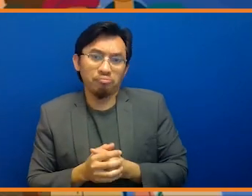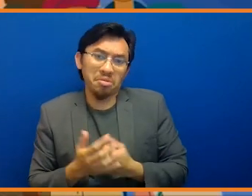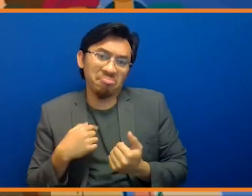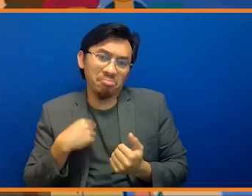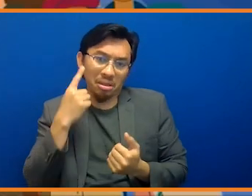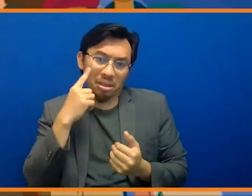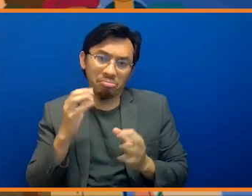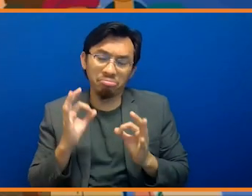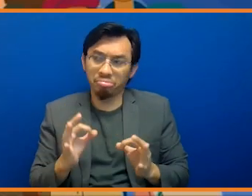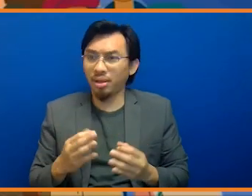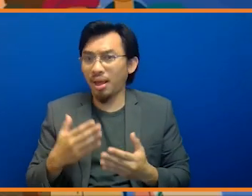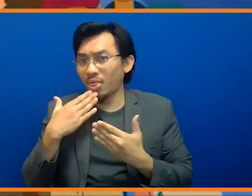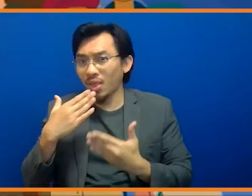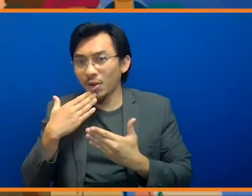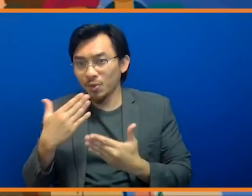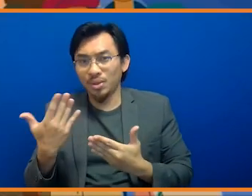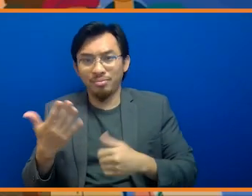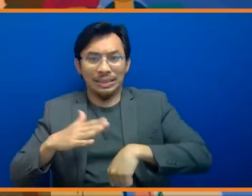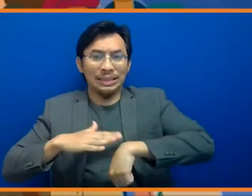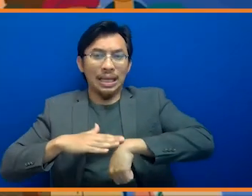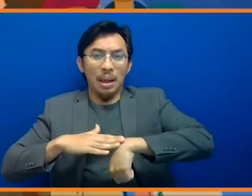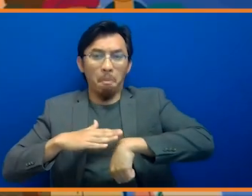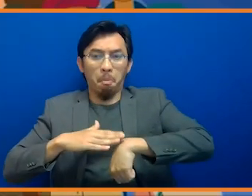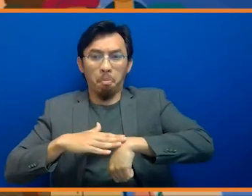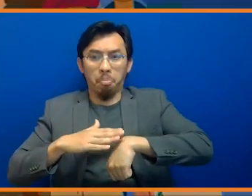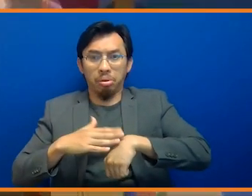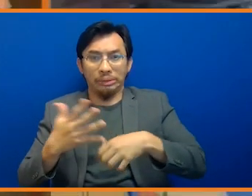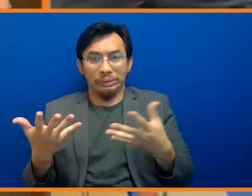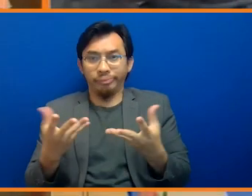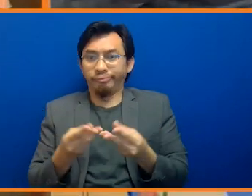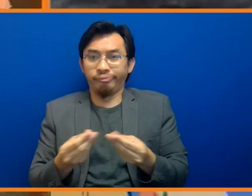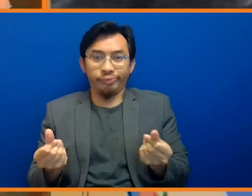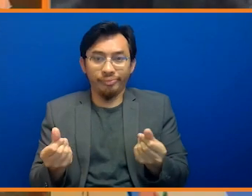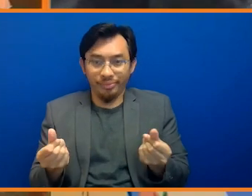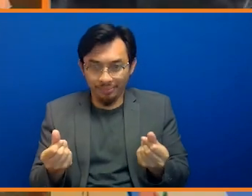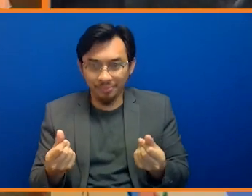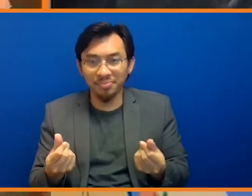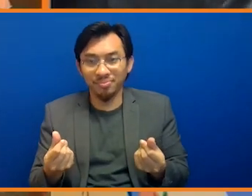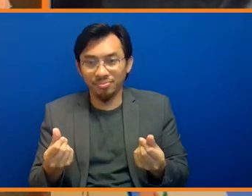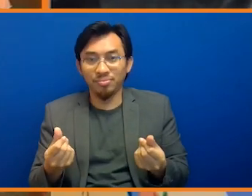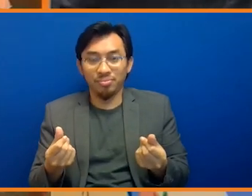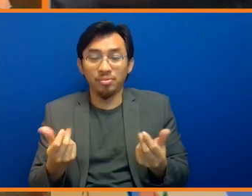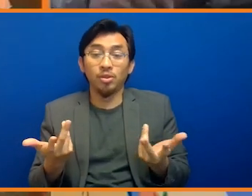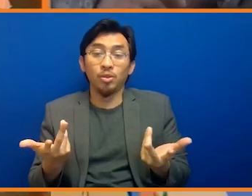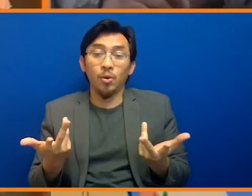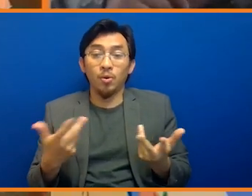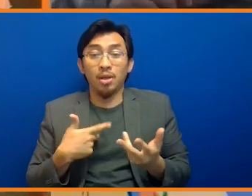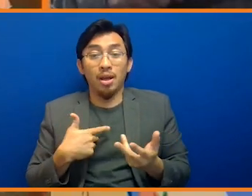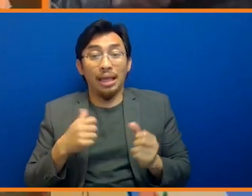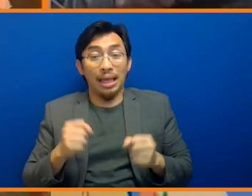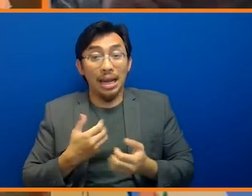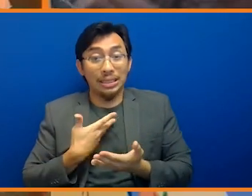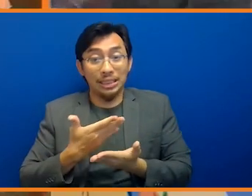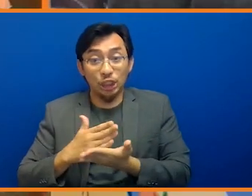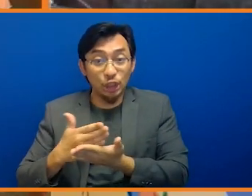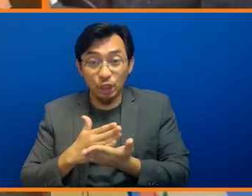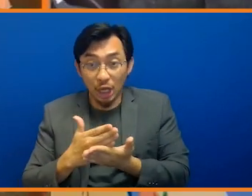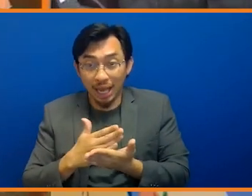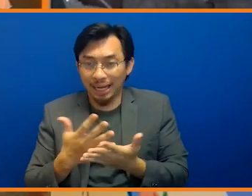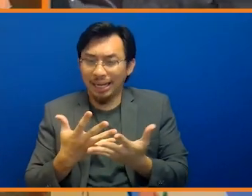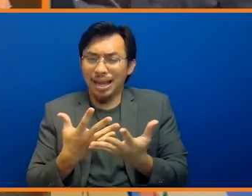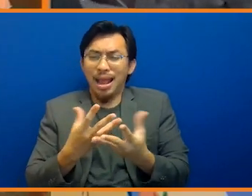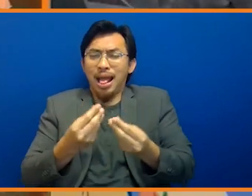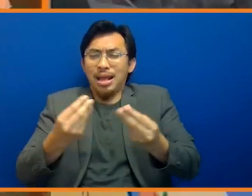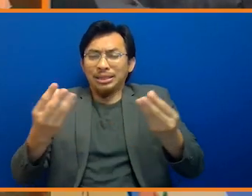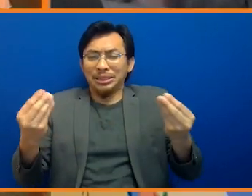you, Haekal. I think because of the time, this is what I can share to you, and also you